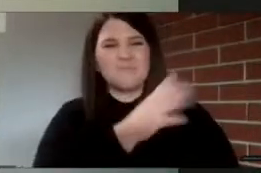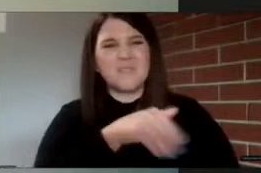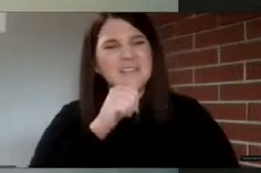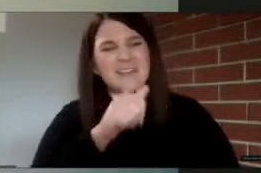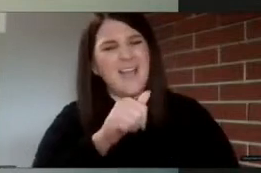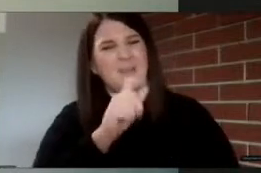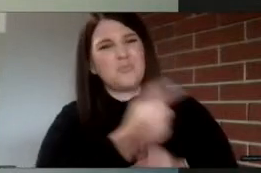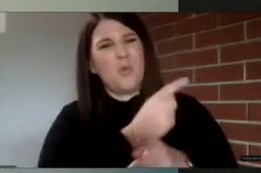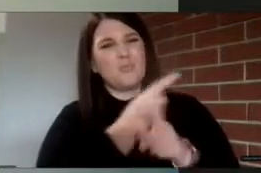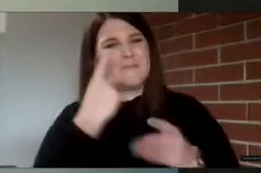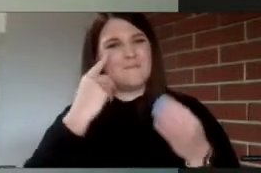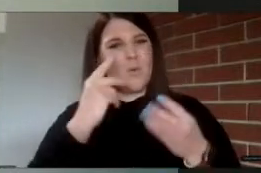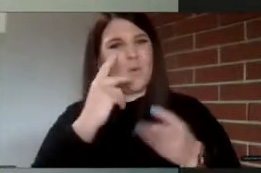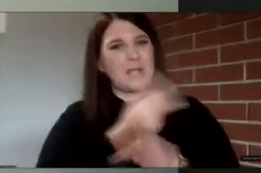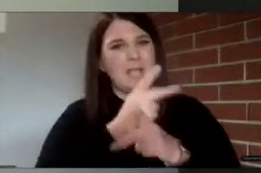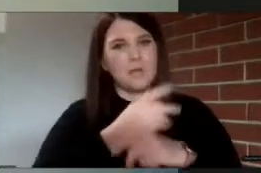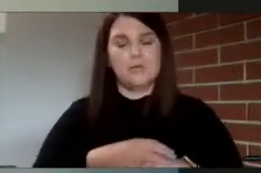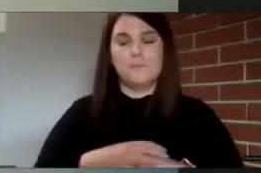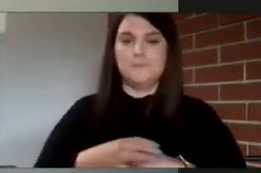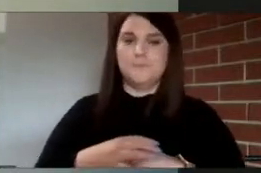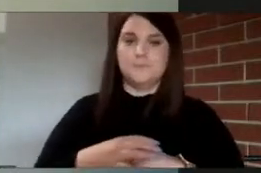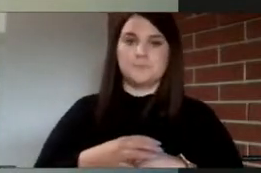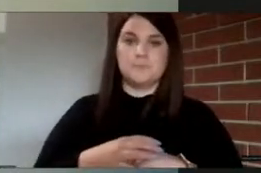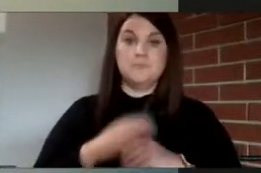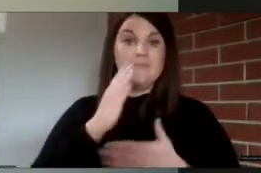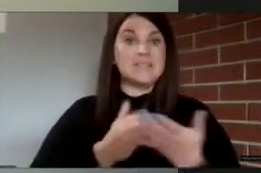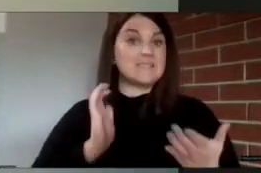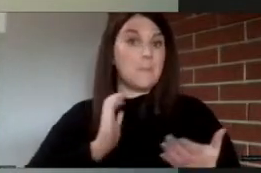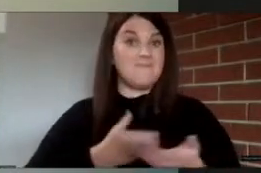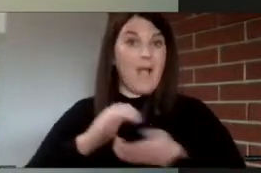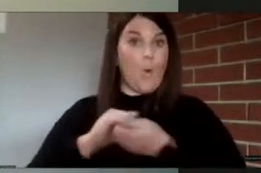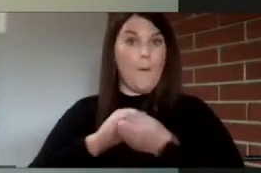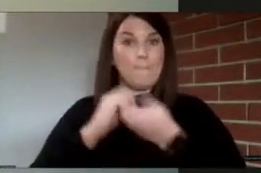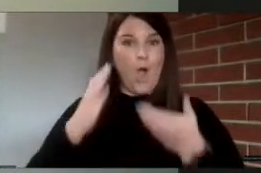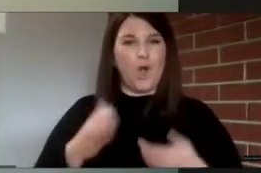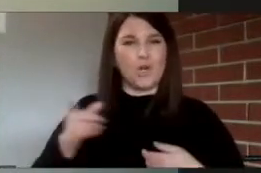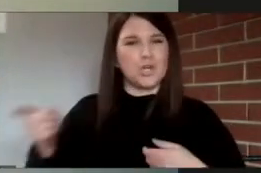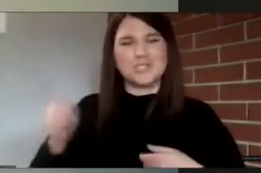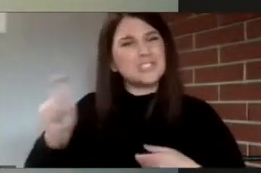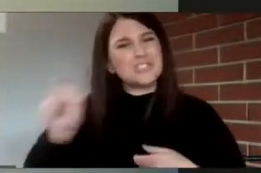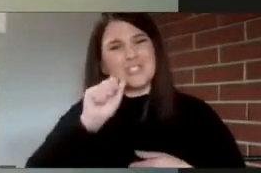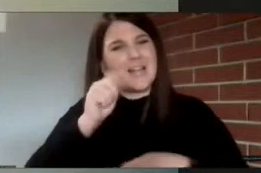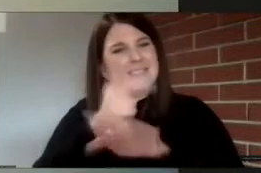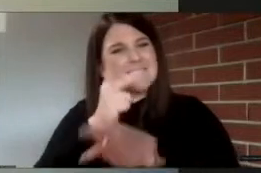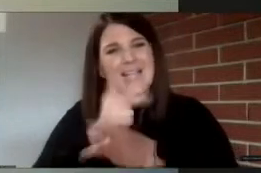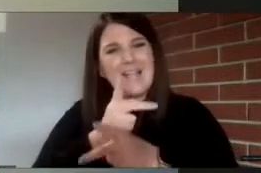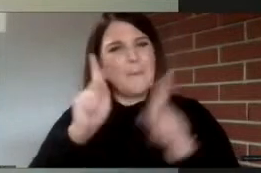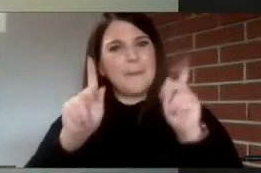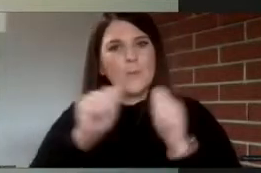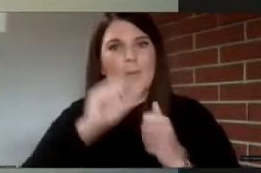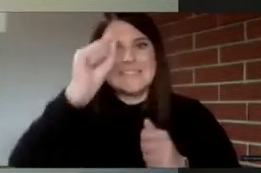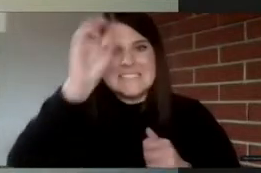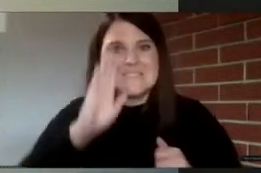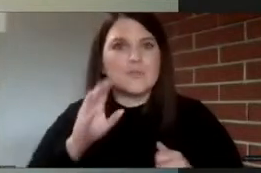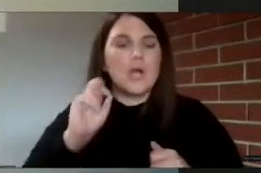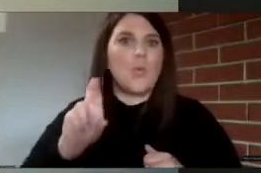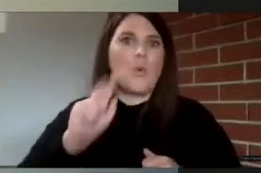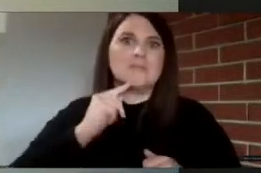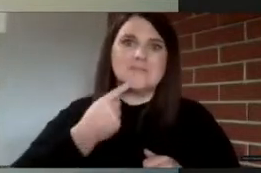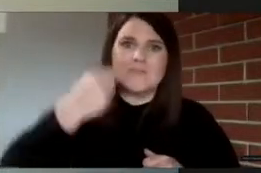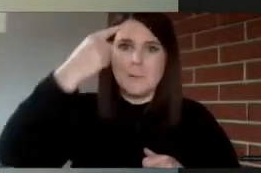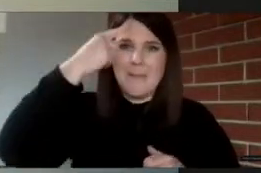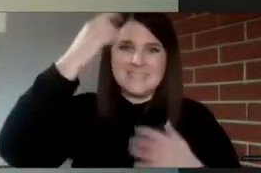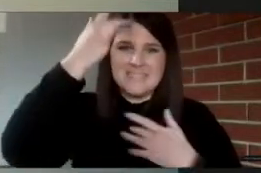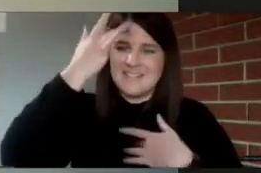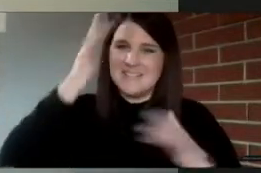Our provider partners who are doing some of these interventions, they shouldn't be taking care of individuals with schizophrenia or severe mental illness. Those